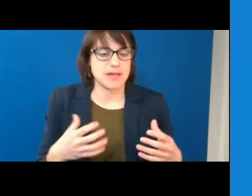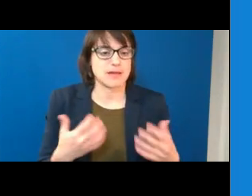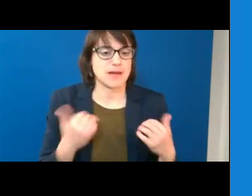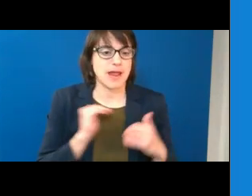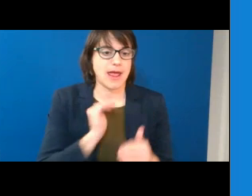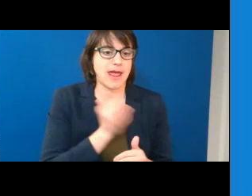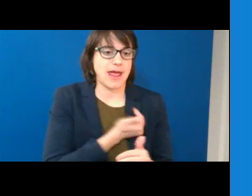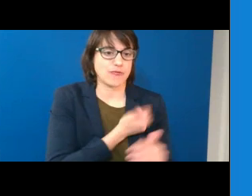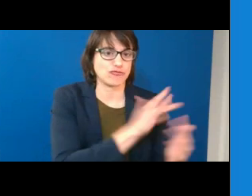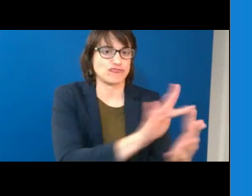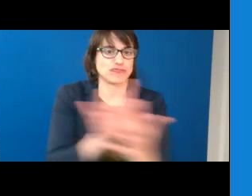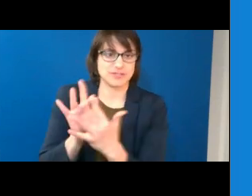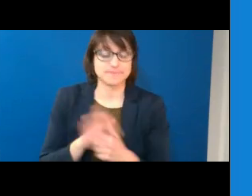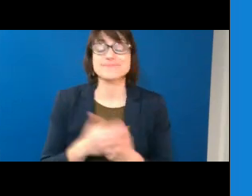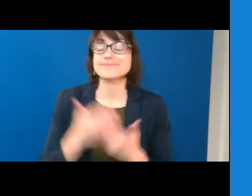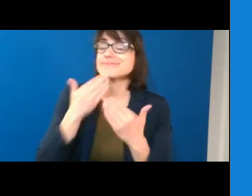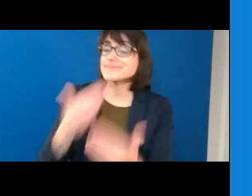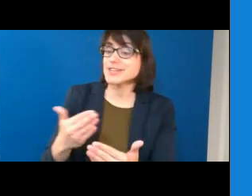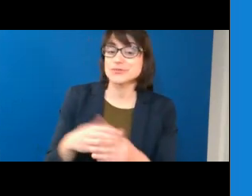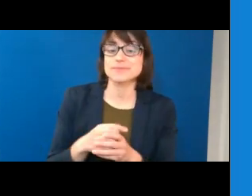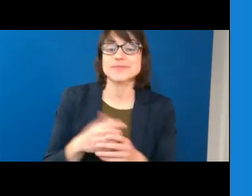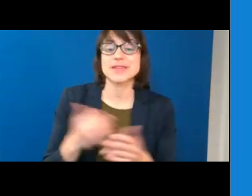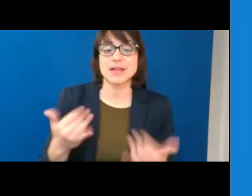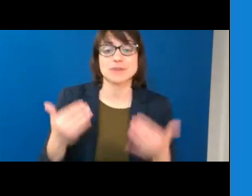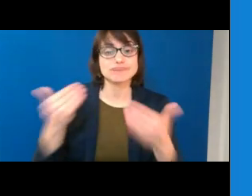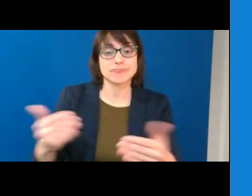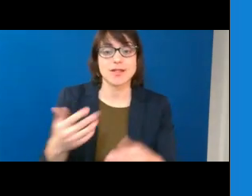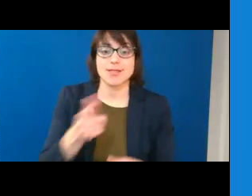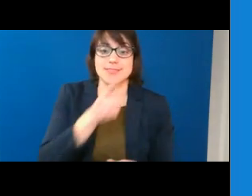questions, and we'll move on to our lunch break.